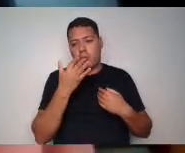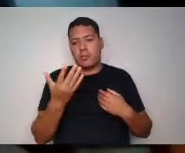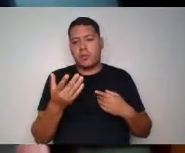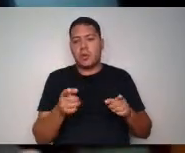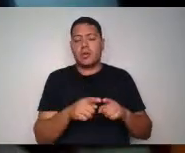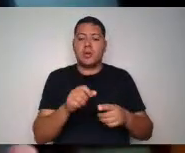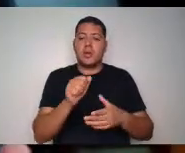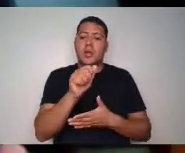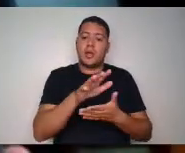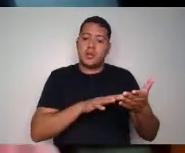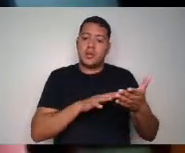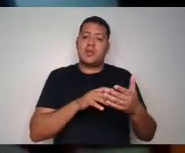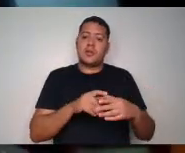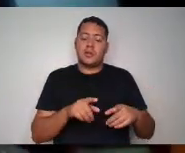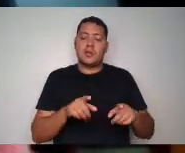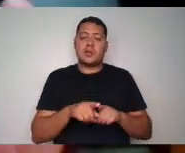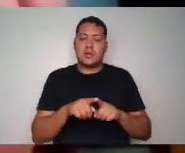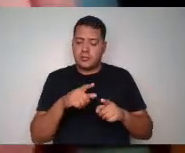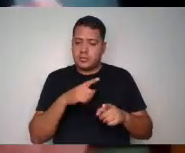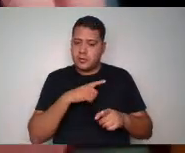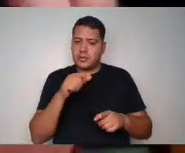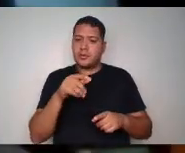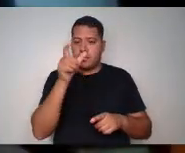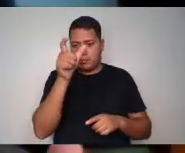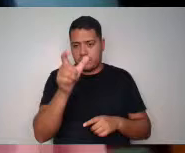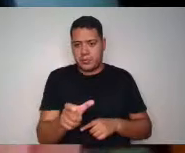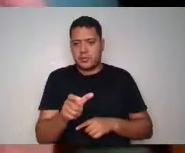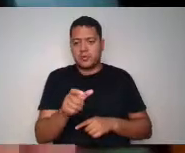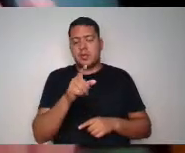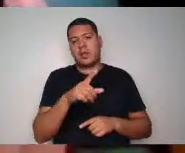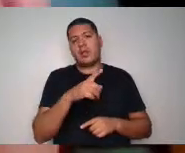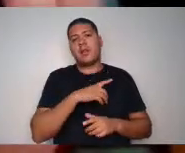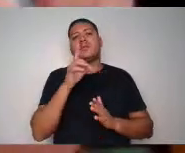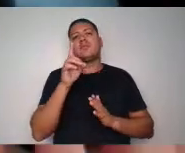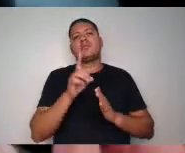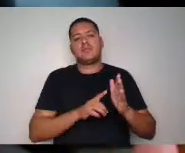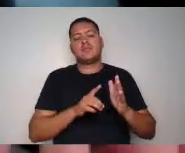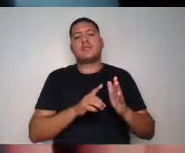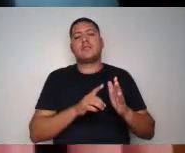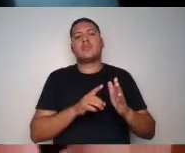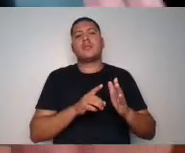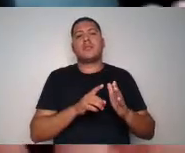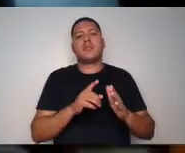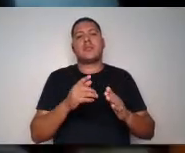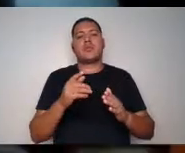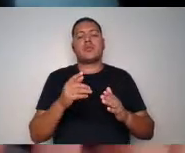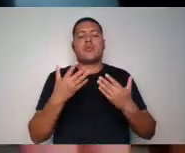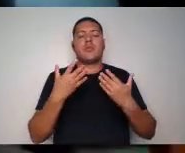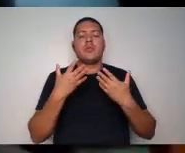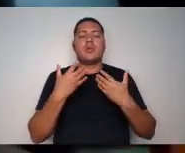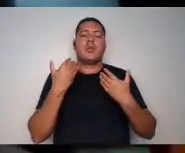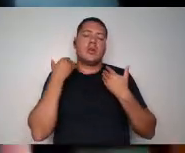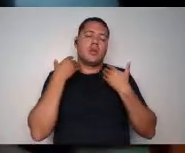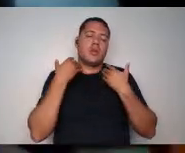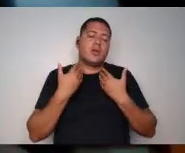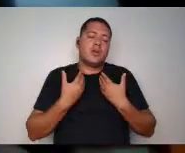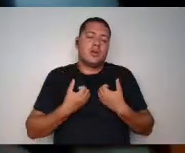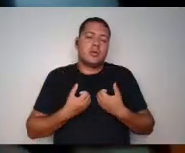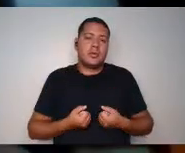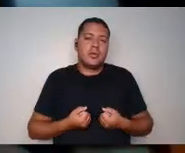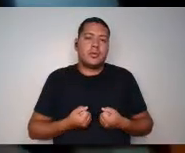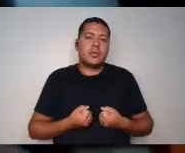people who bring food to us and make food. There is a person, and that person is entitled to rest,